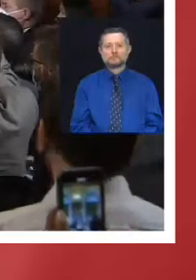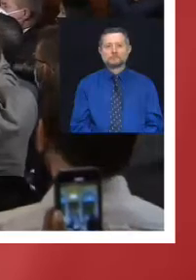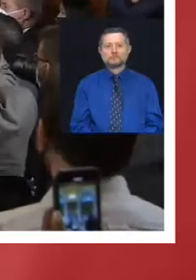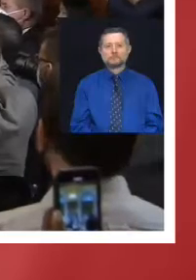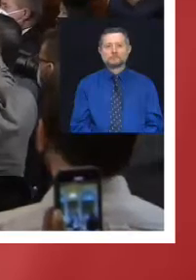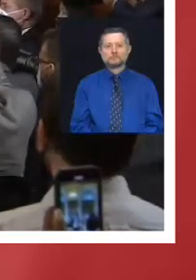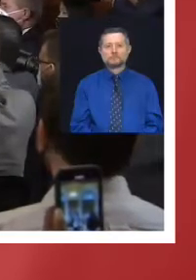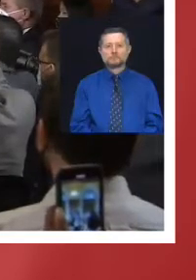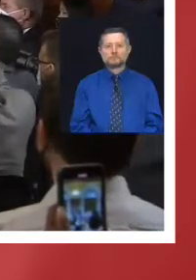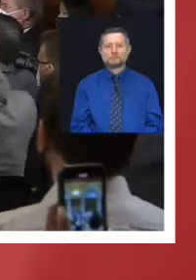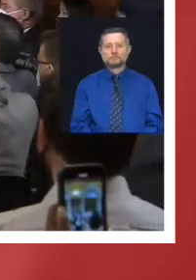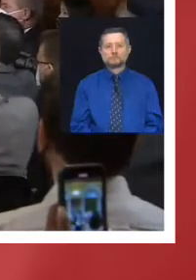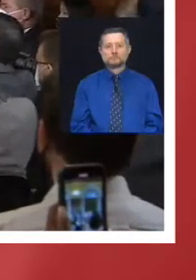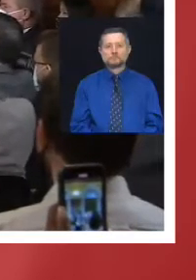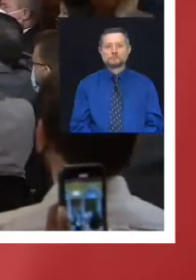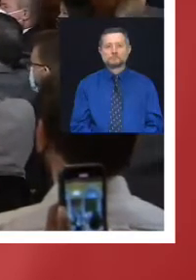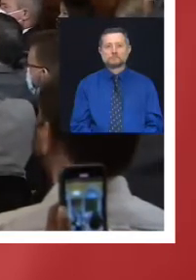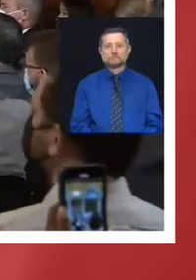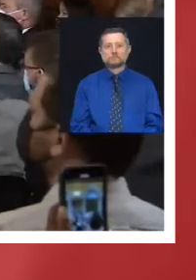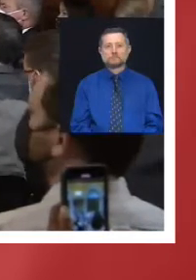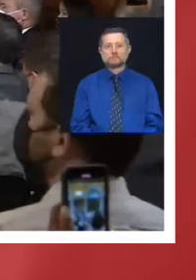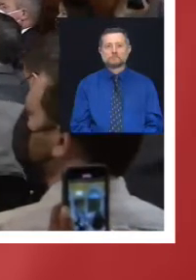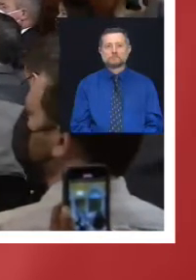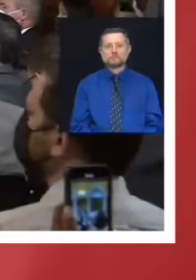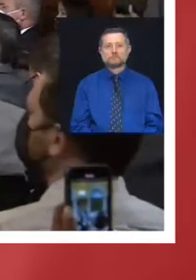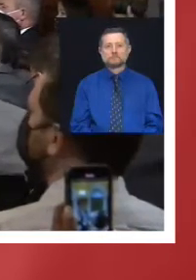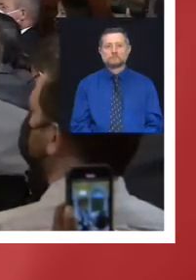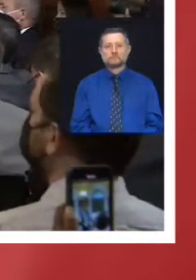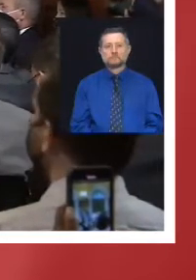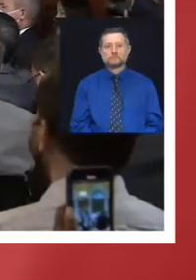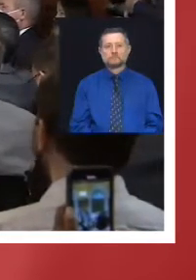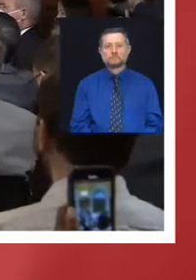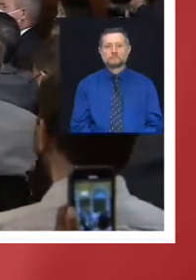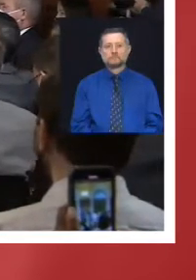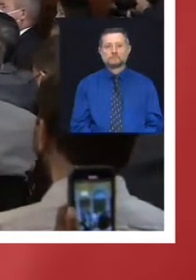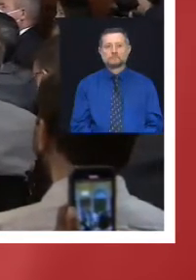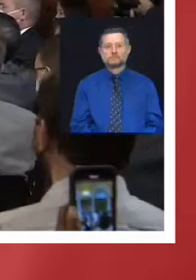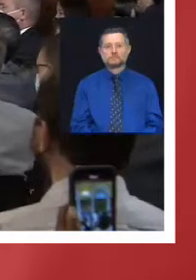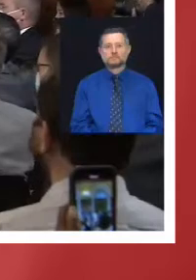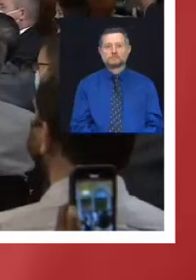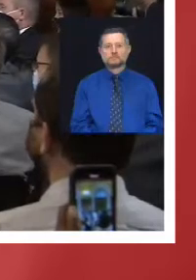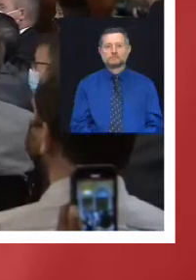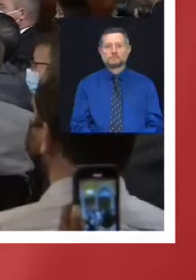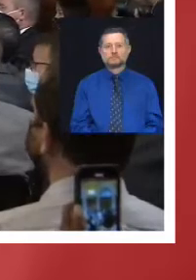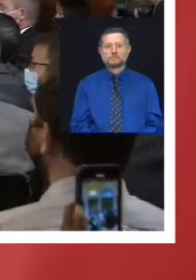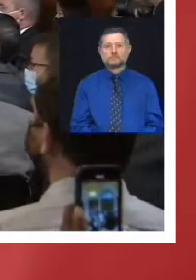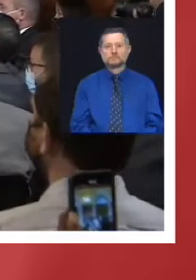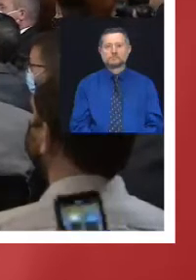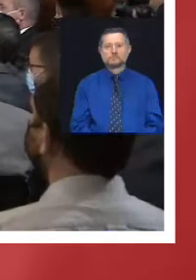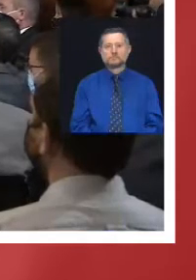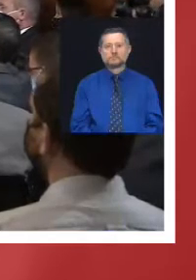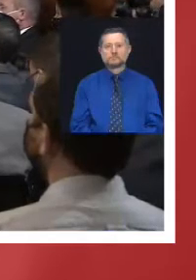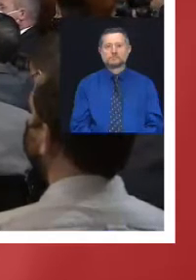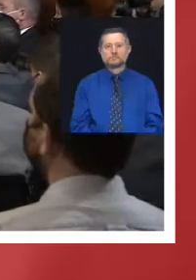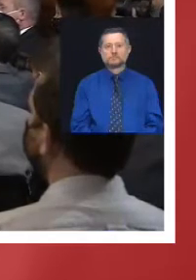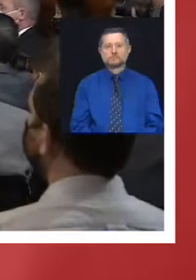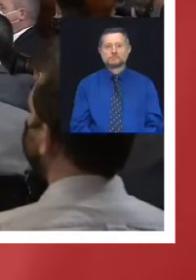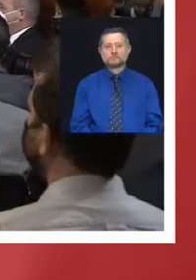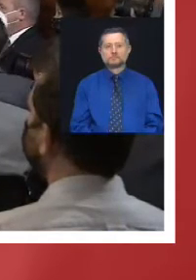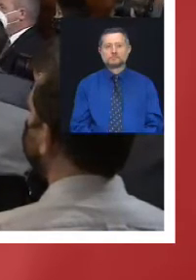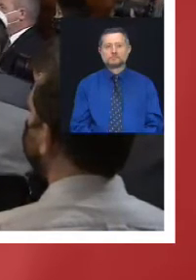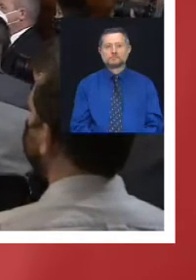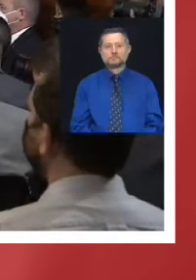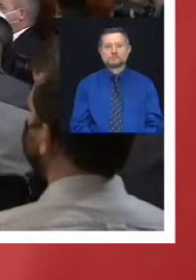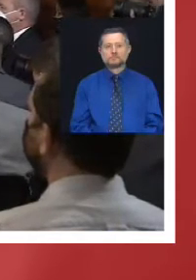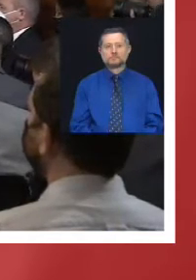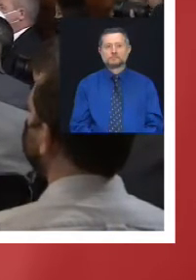ceremony will take place. To note, former Governor Cuomo resigned just last night